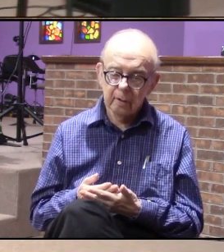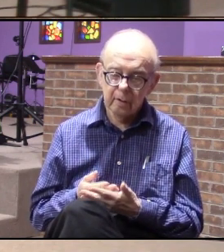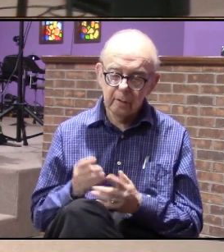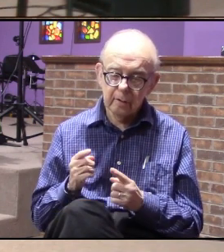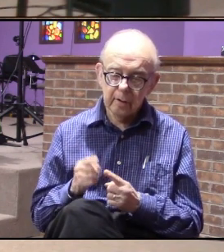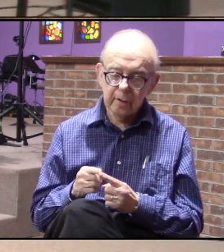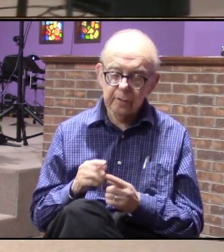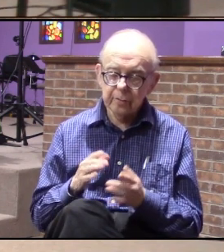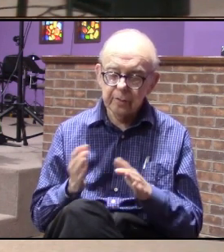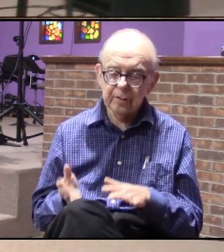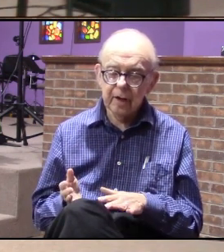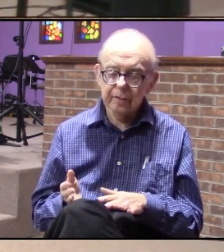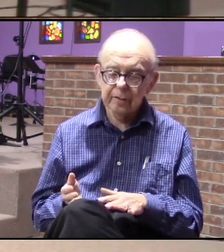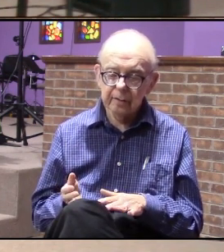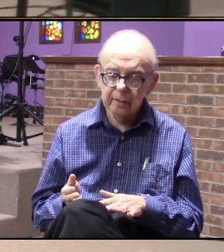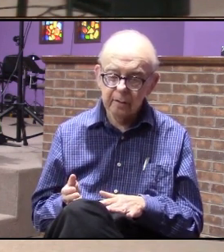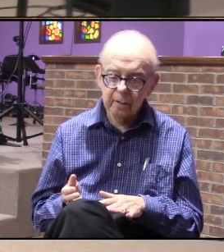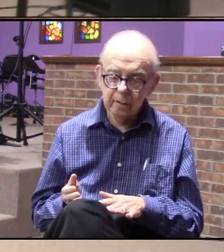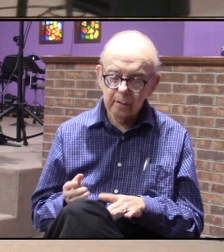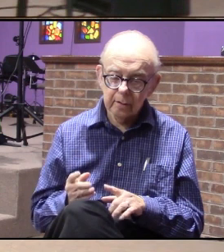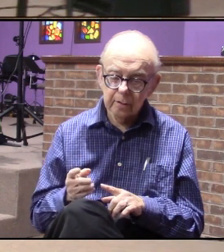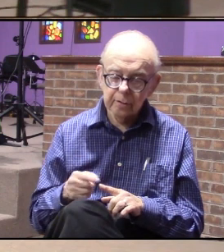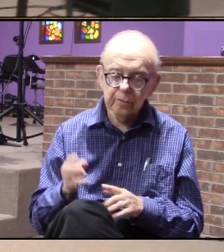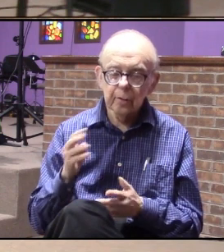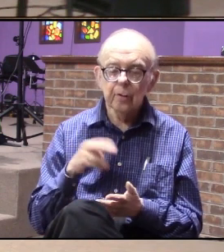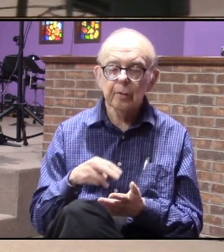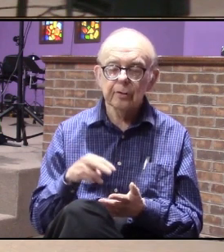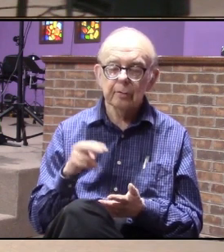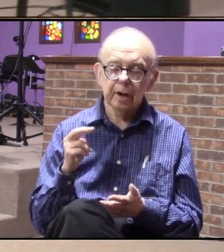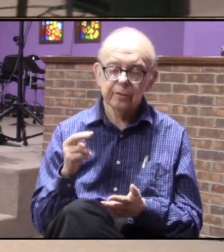to the death to his resurrection.